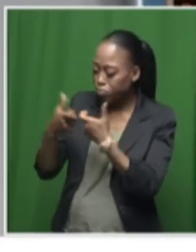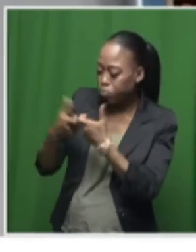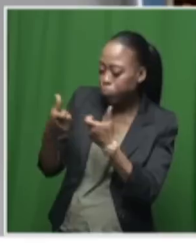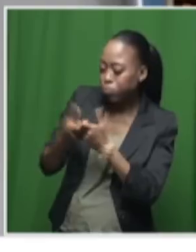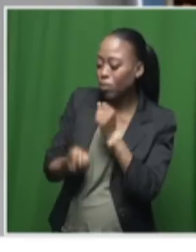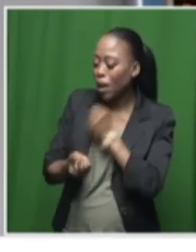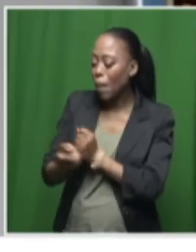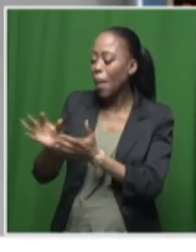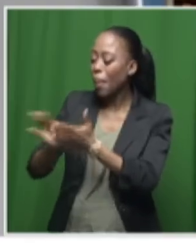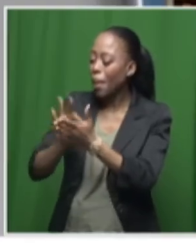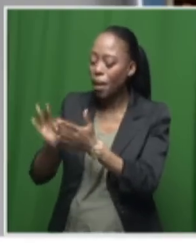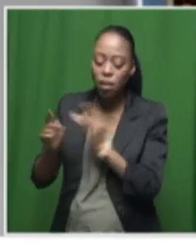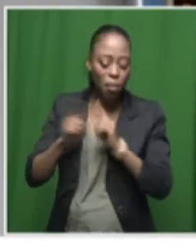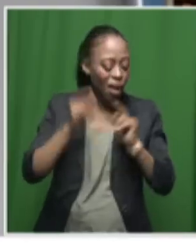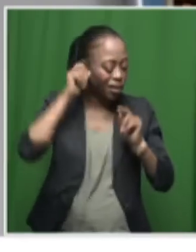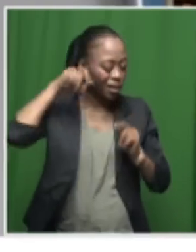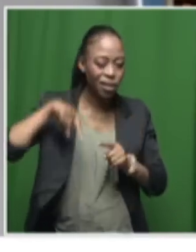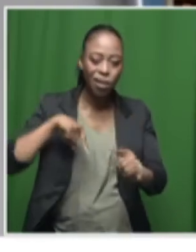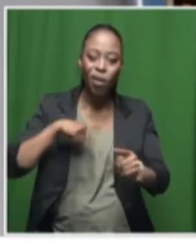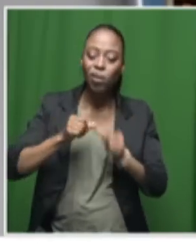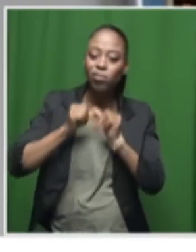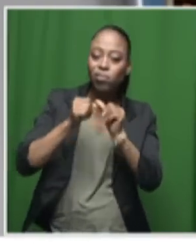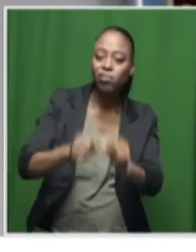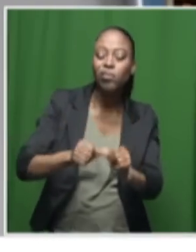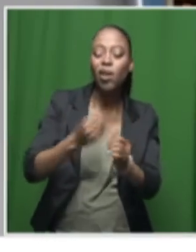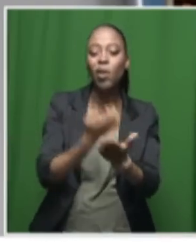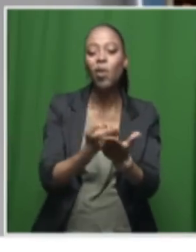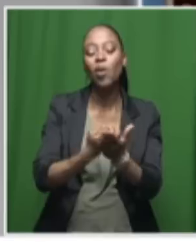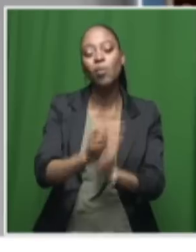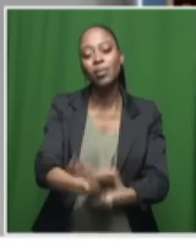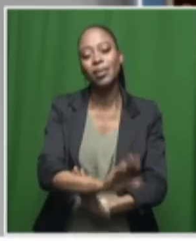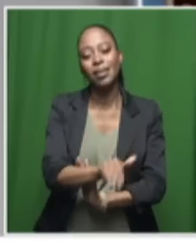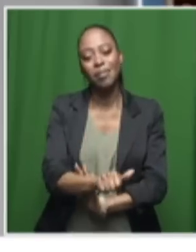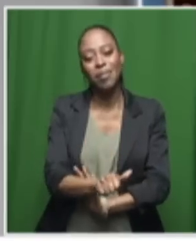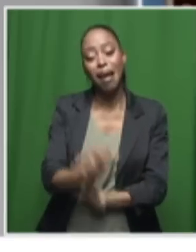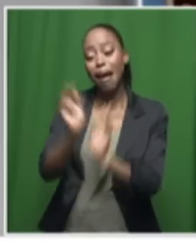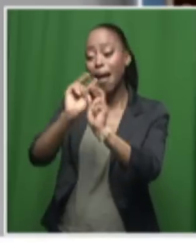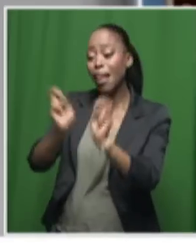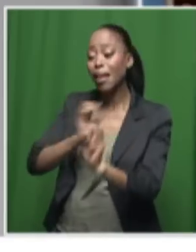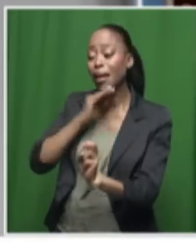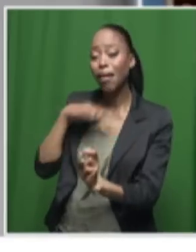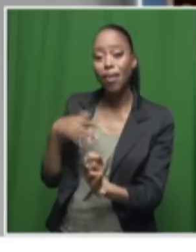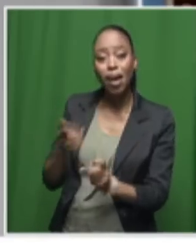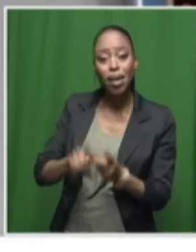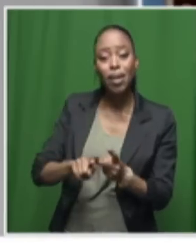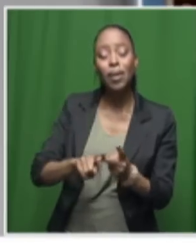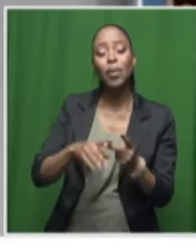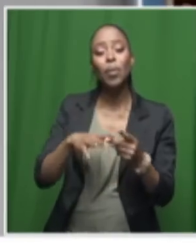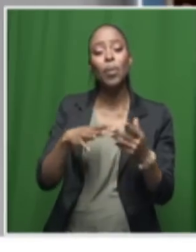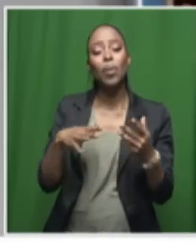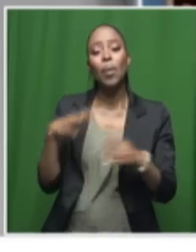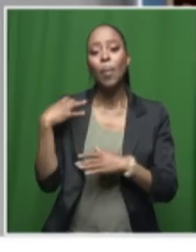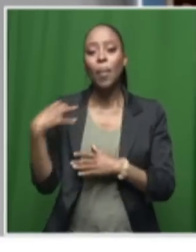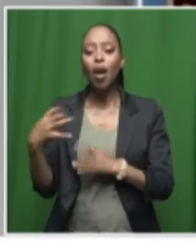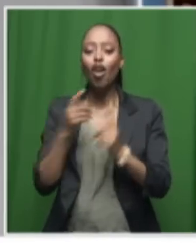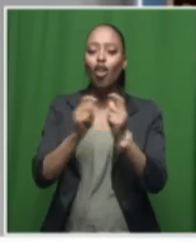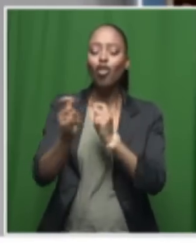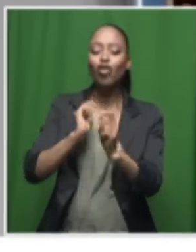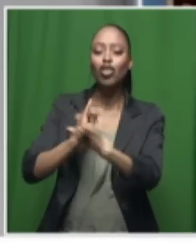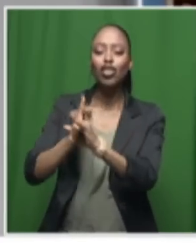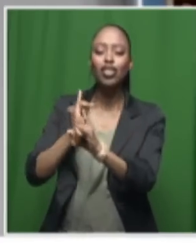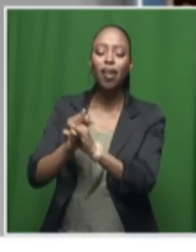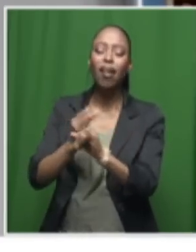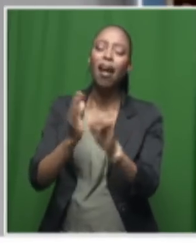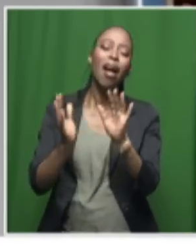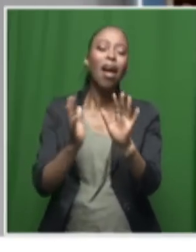around the corner and not interested in running the South African economy. We've got a lack of electricity. We've got a Minister of Trade and Industry putting all